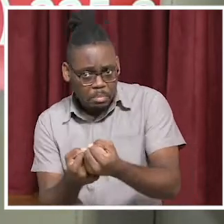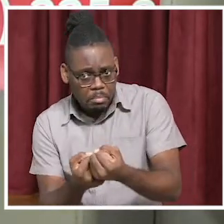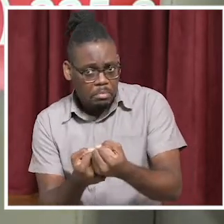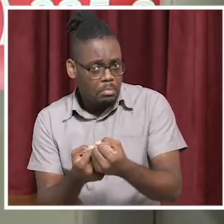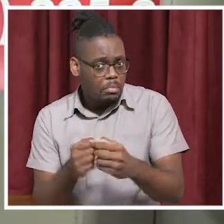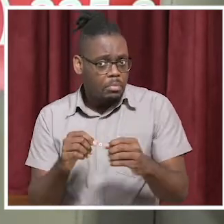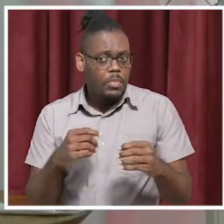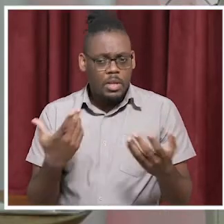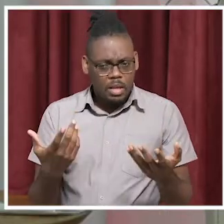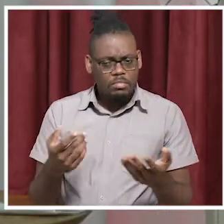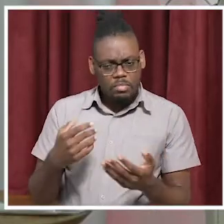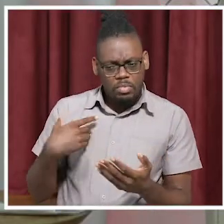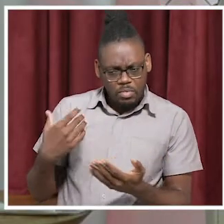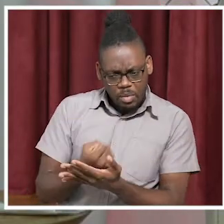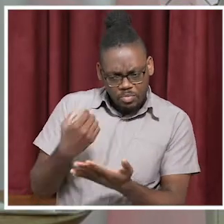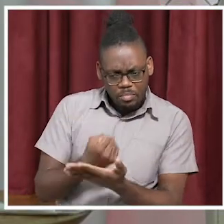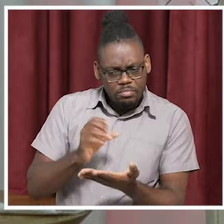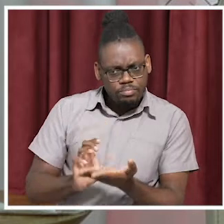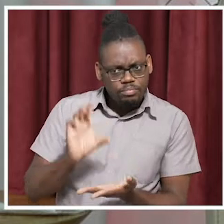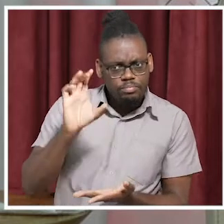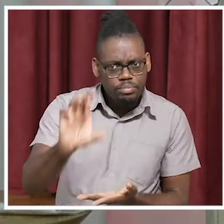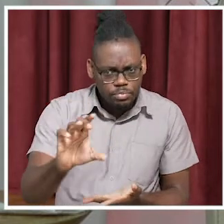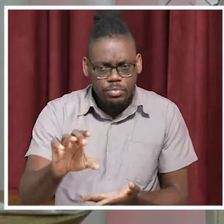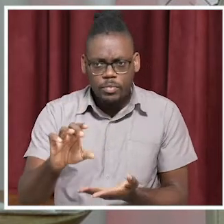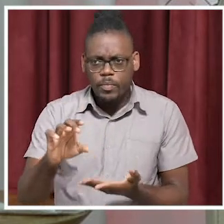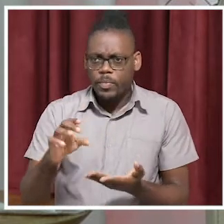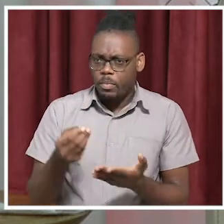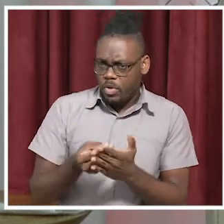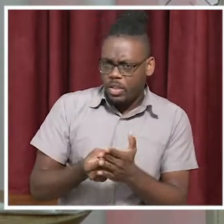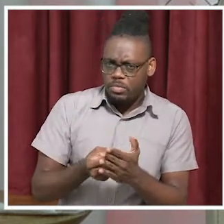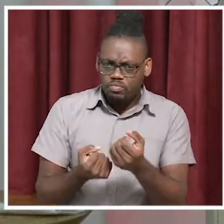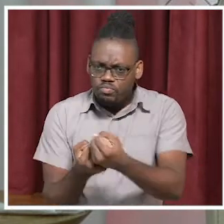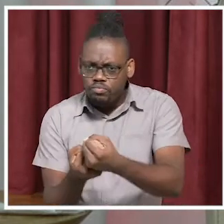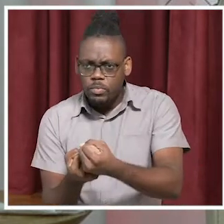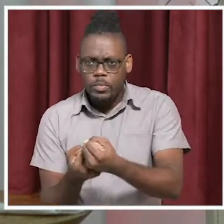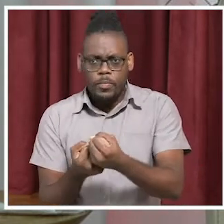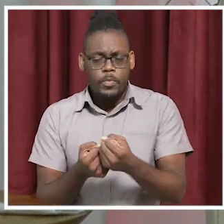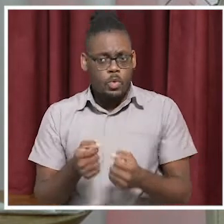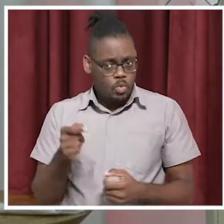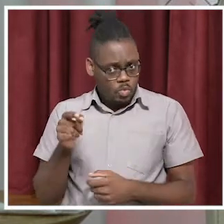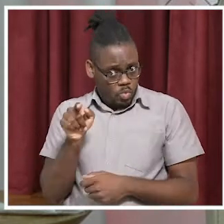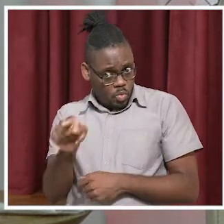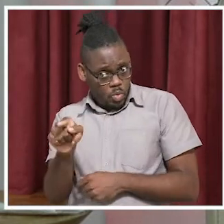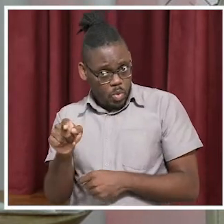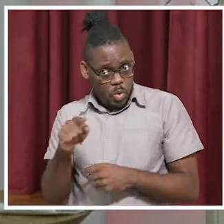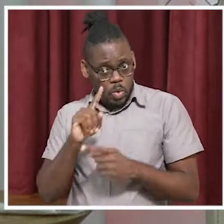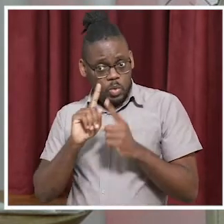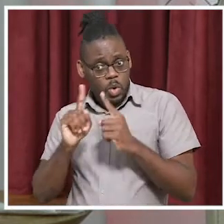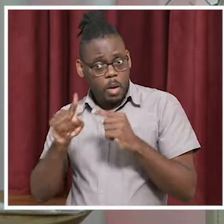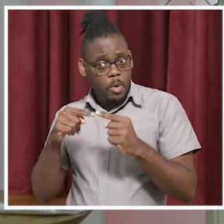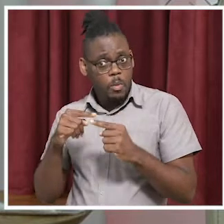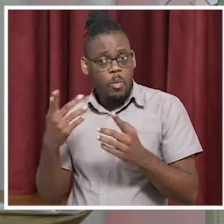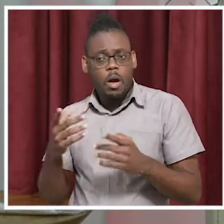distributions. Now, when you've specified the persons in terms of elderly or experiencing poverty, it would mean that there